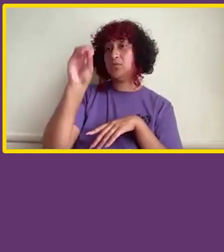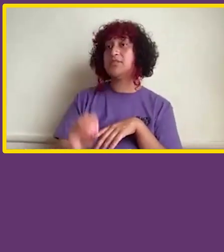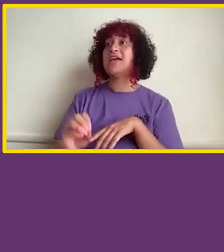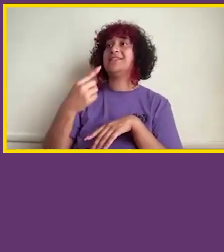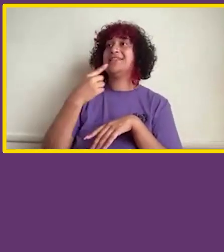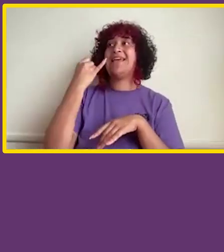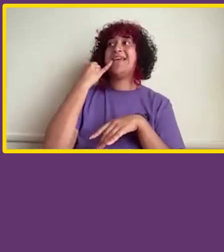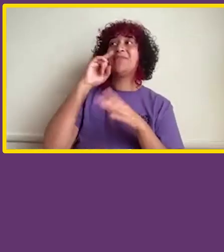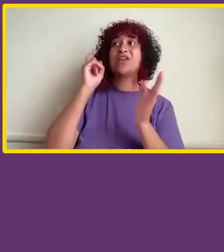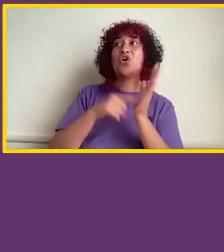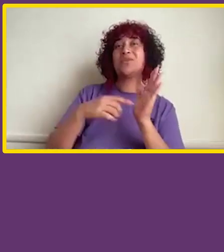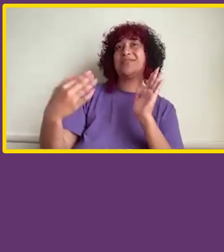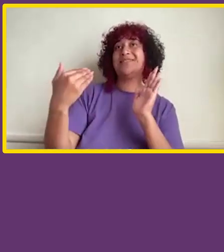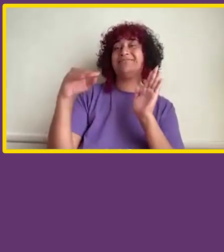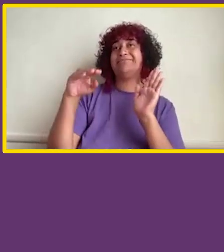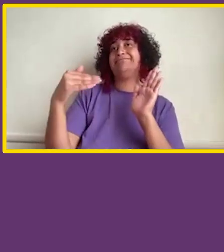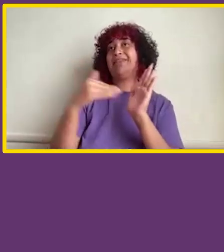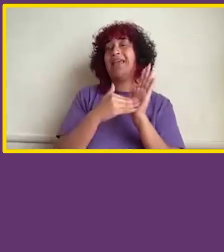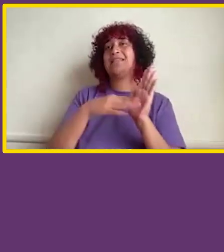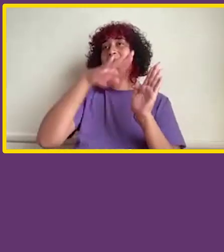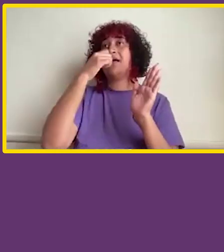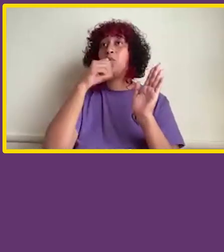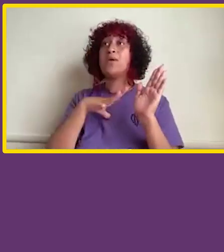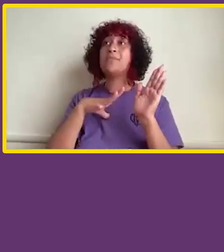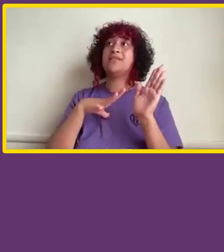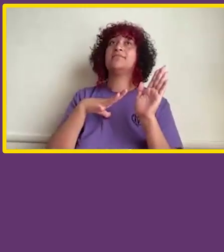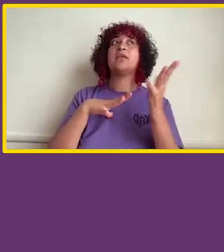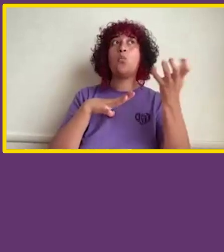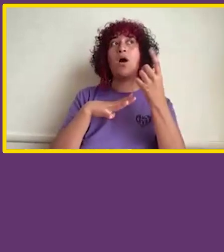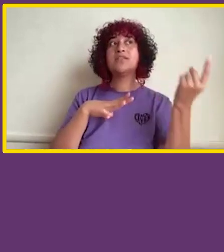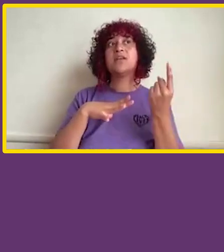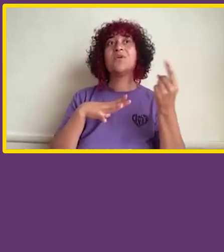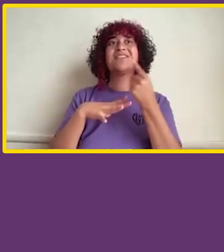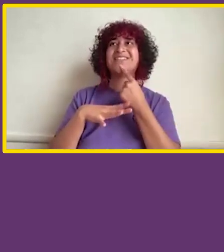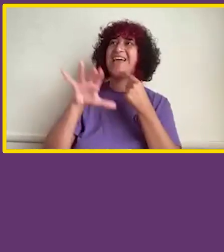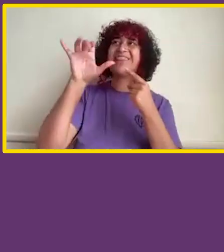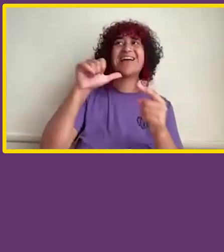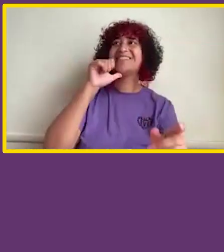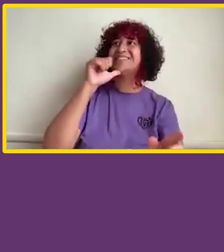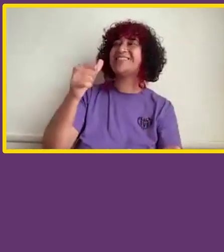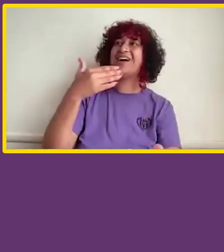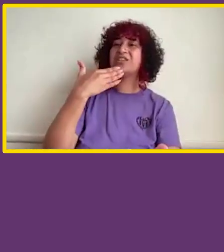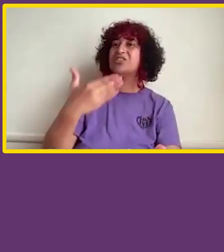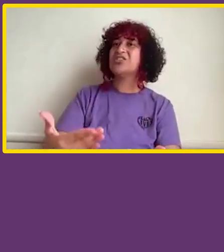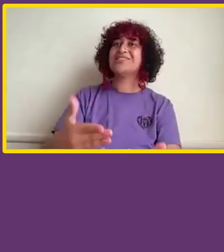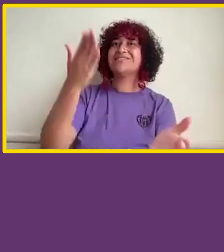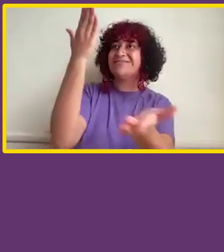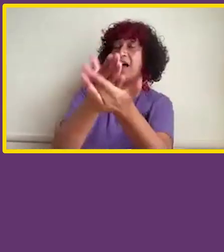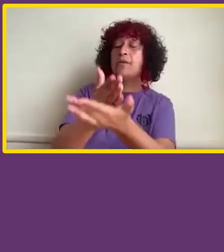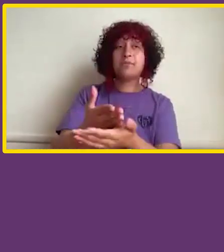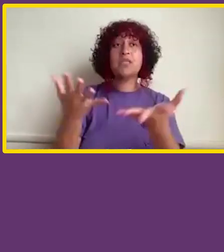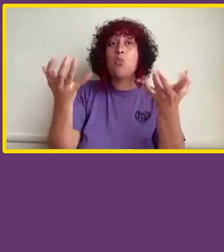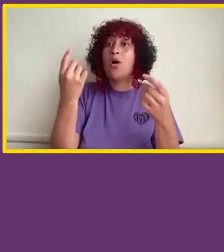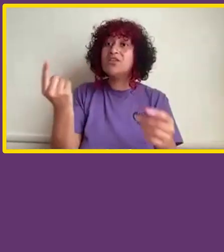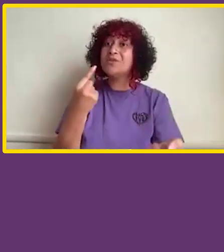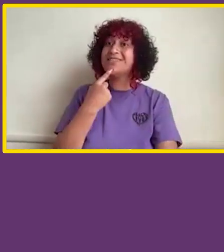want the person who witnesses it to say, that is inappropriate, that's gross, don't do it, stop it. They want somebody to